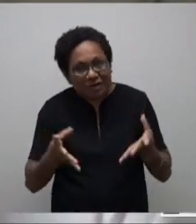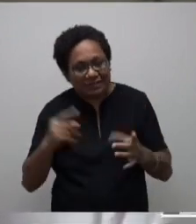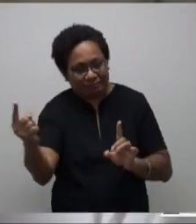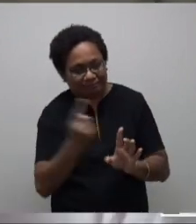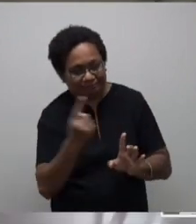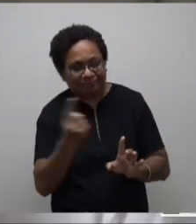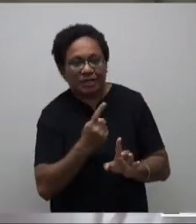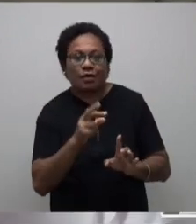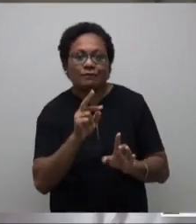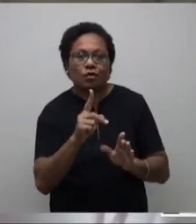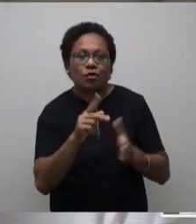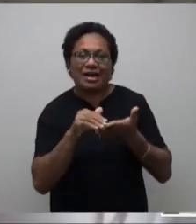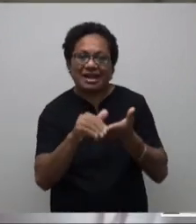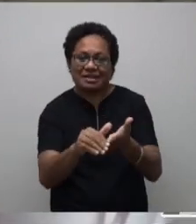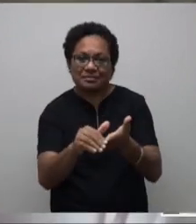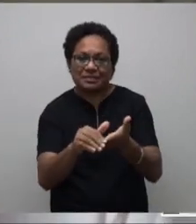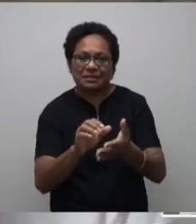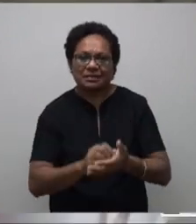hone your discipline.